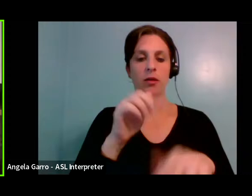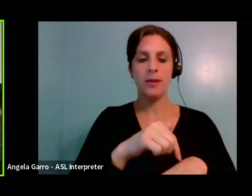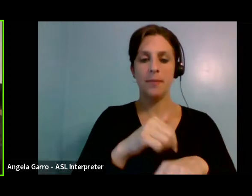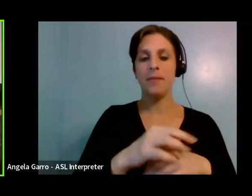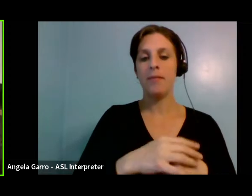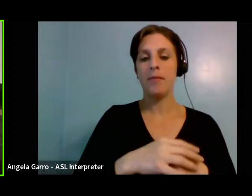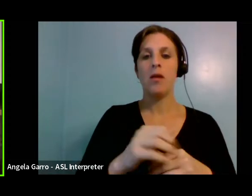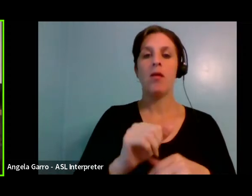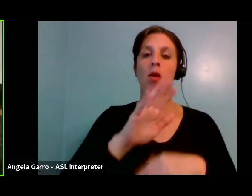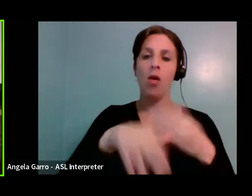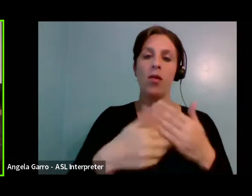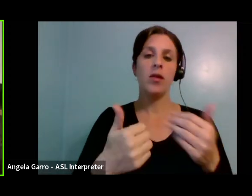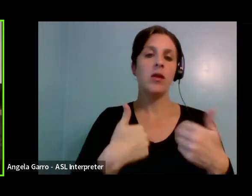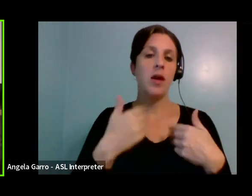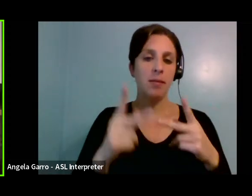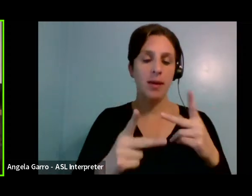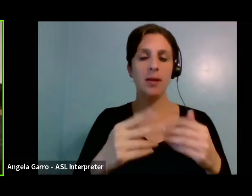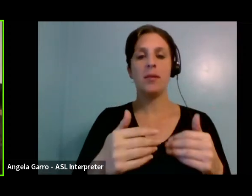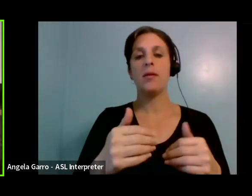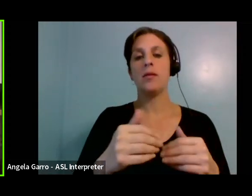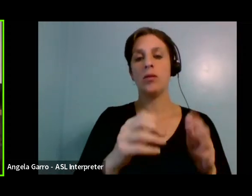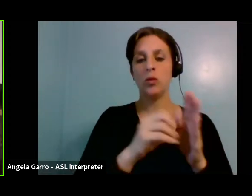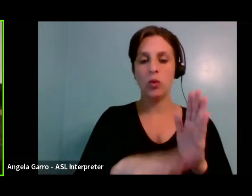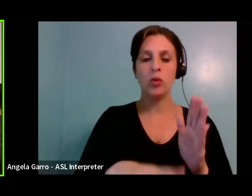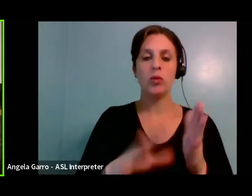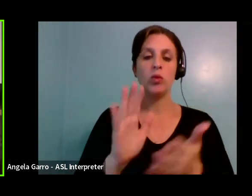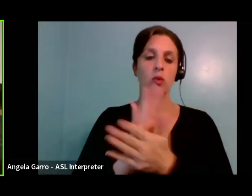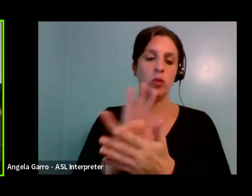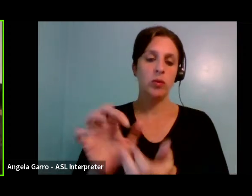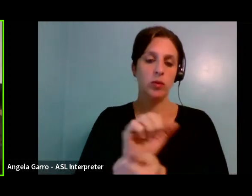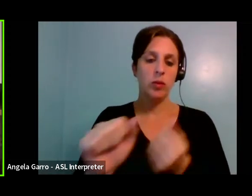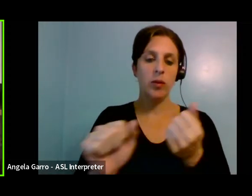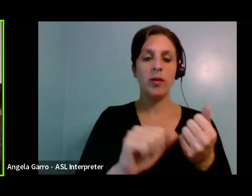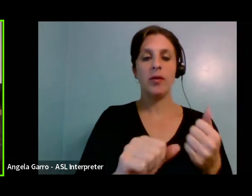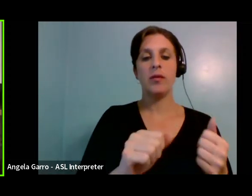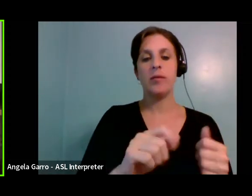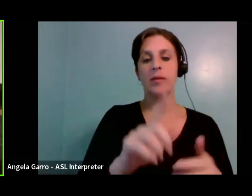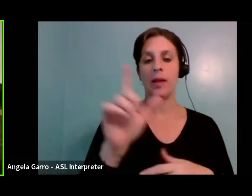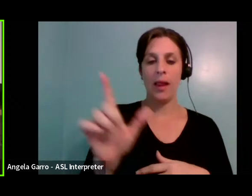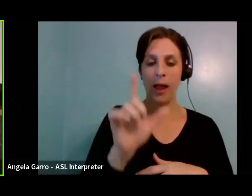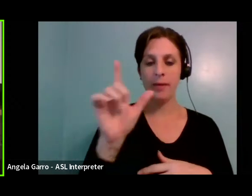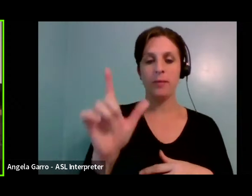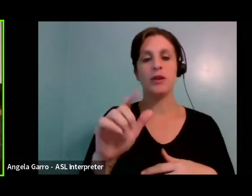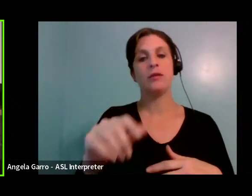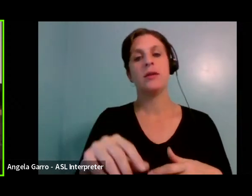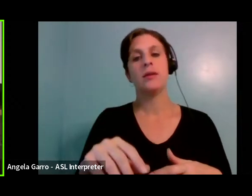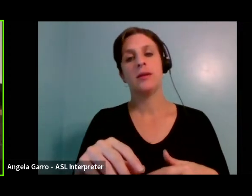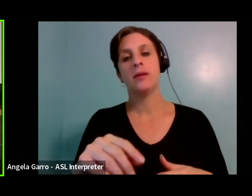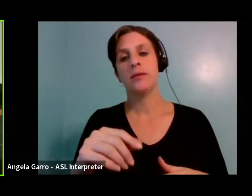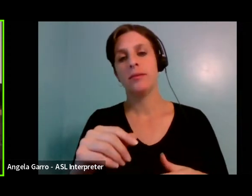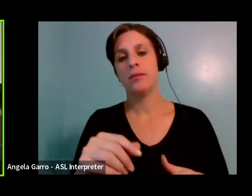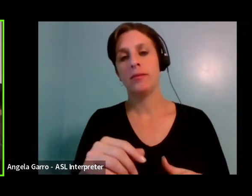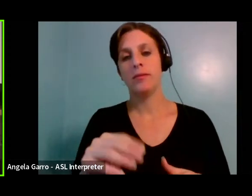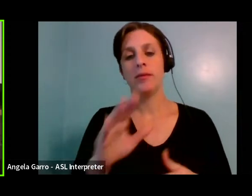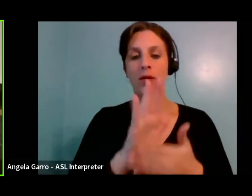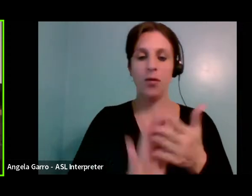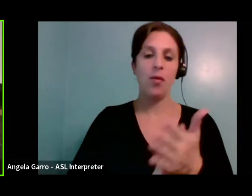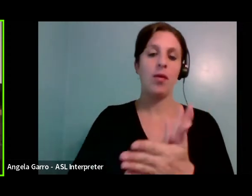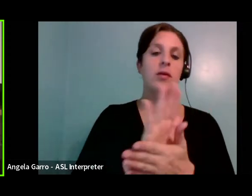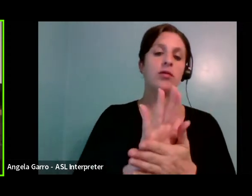students, the schools that are destroyed, and the libraries and